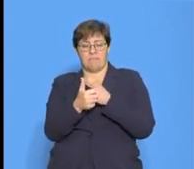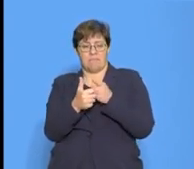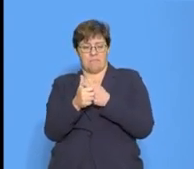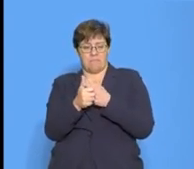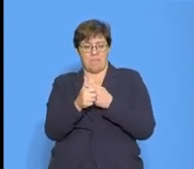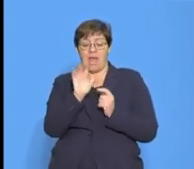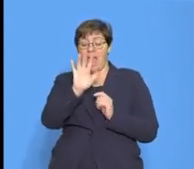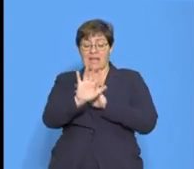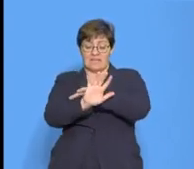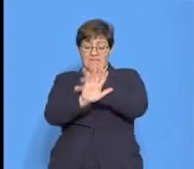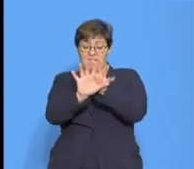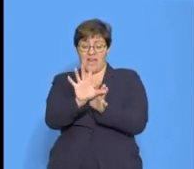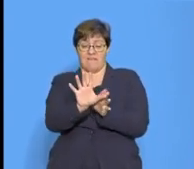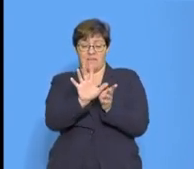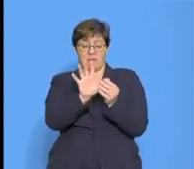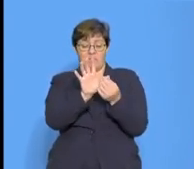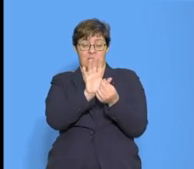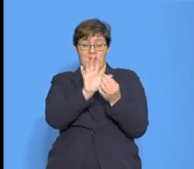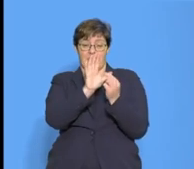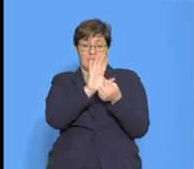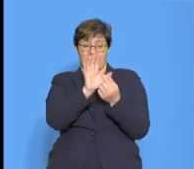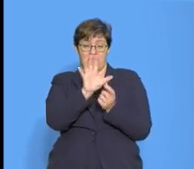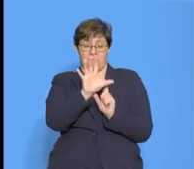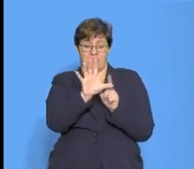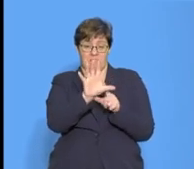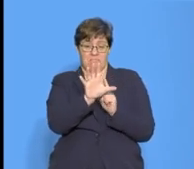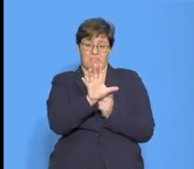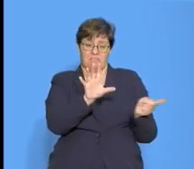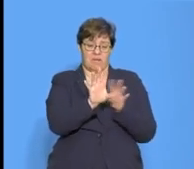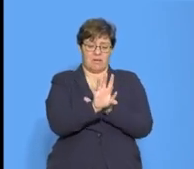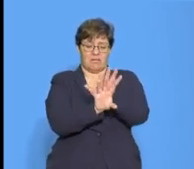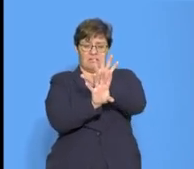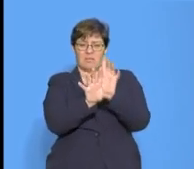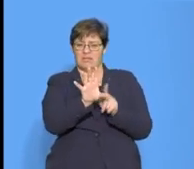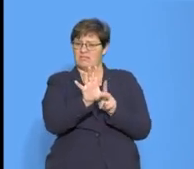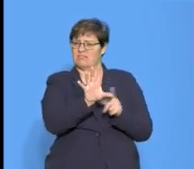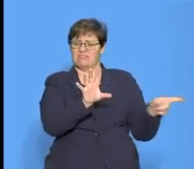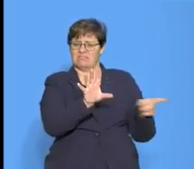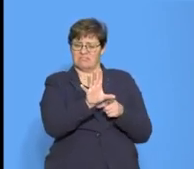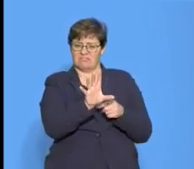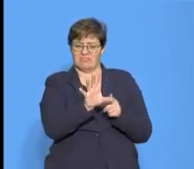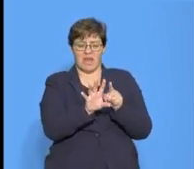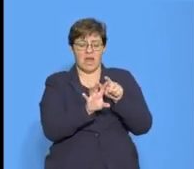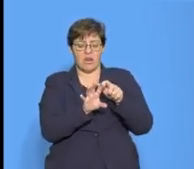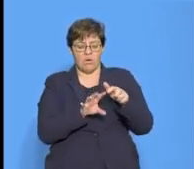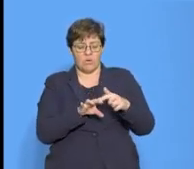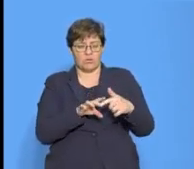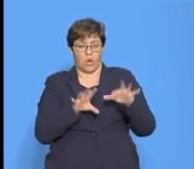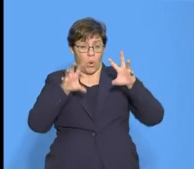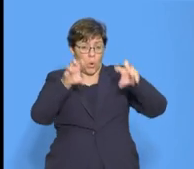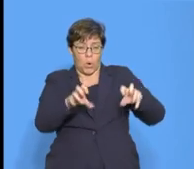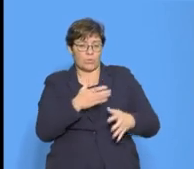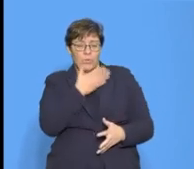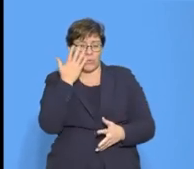thumb on a hand that has 5 fingers. And it has fingernails, doesn't have